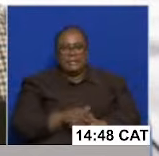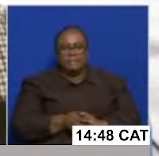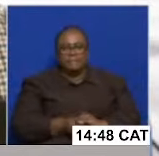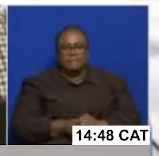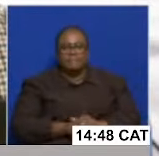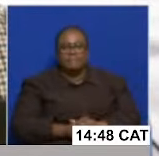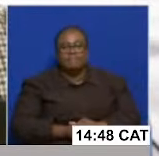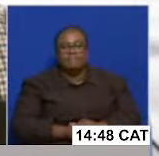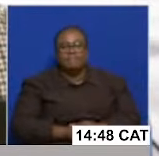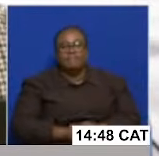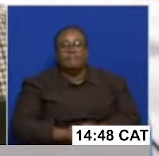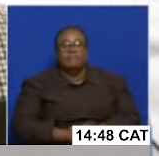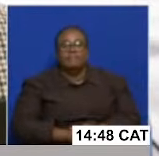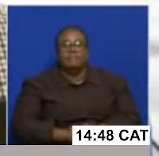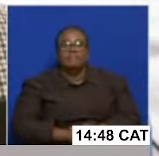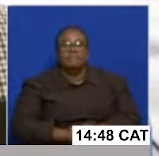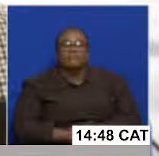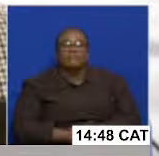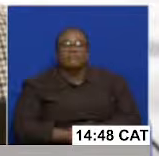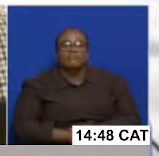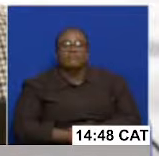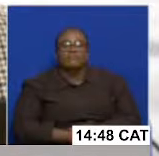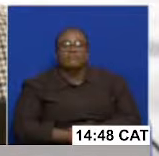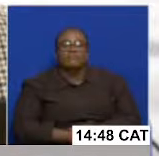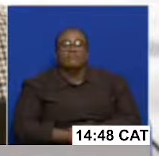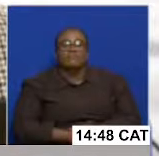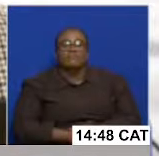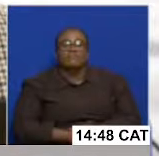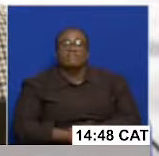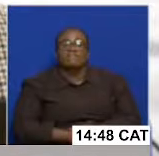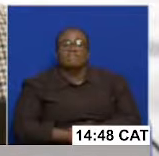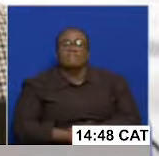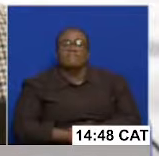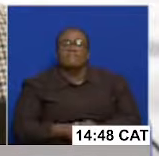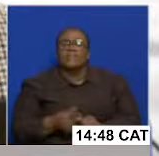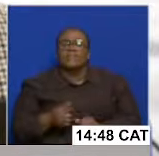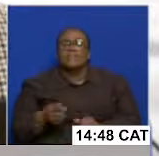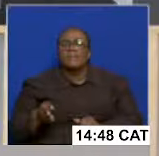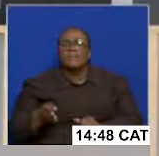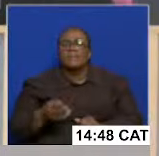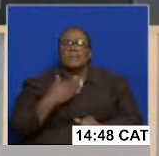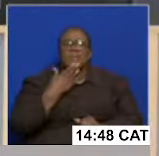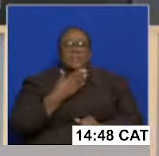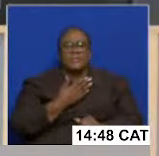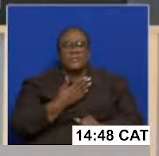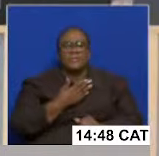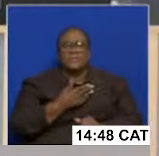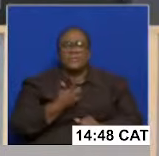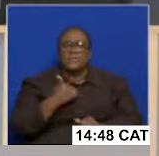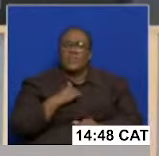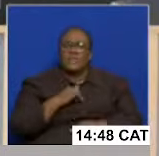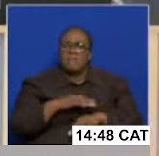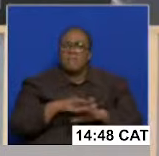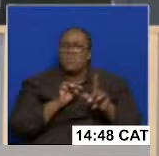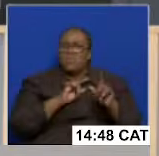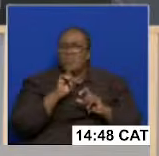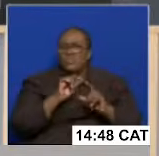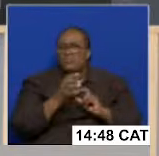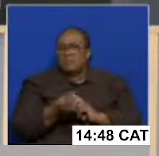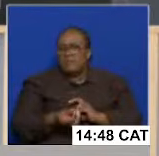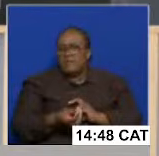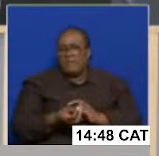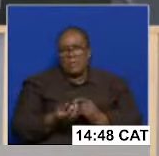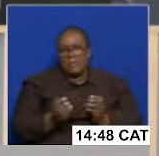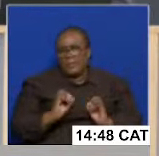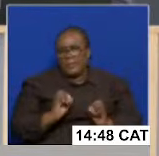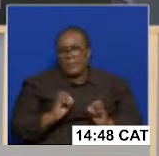I'm here, Advocate. Thank you. Chairperson, we have no further questions for this witness, unless there's anything further. Thank you,